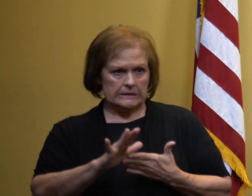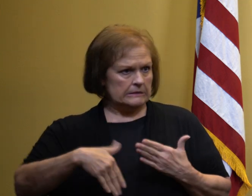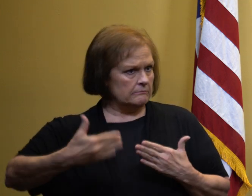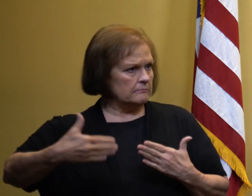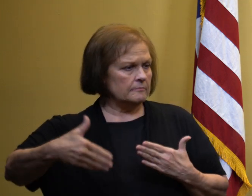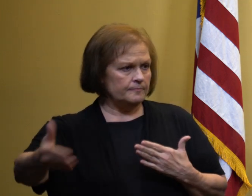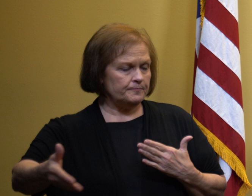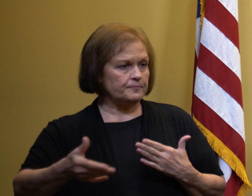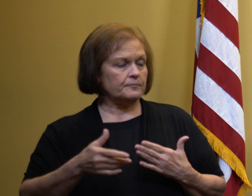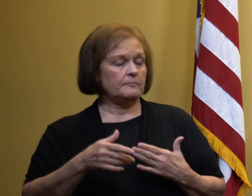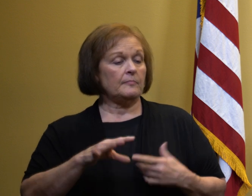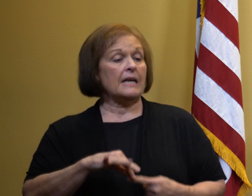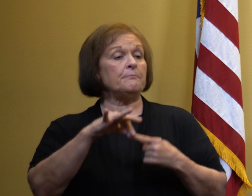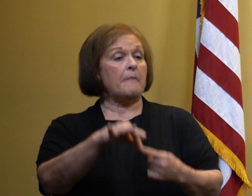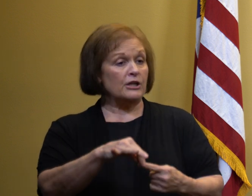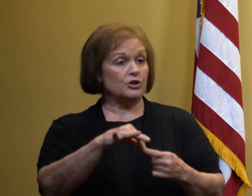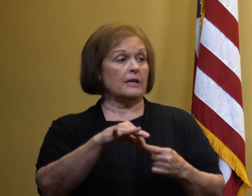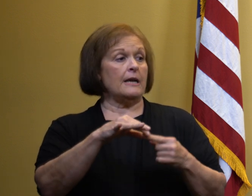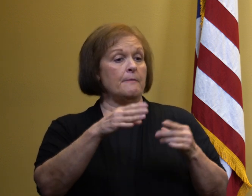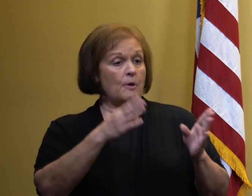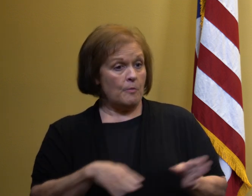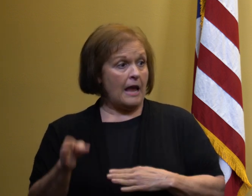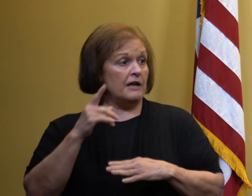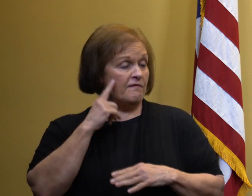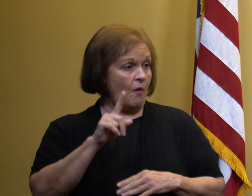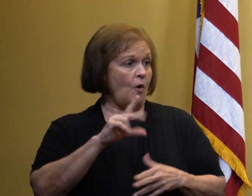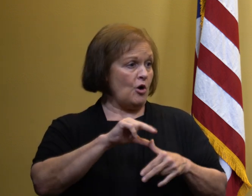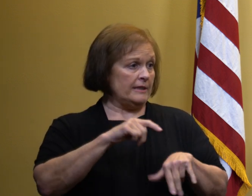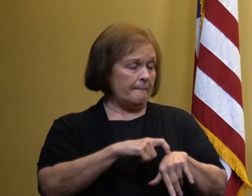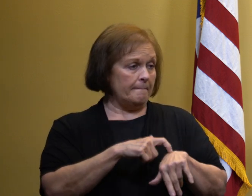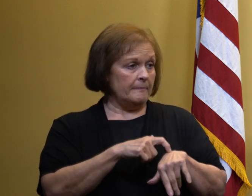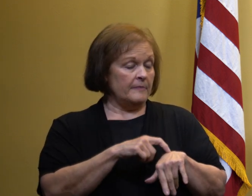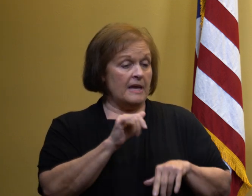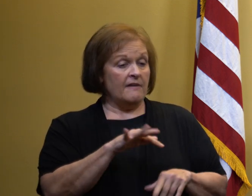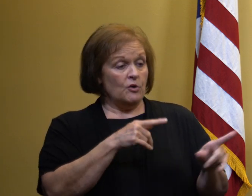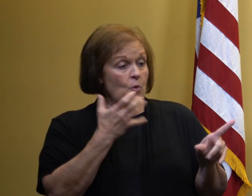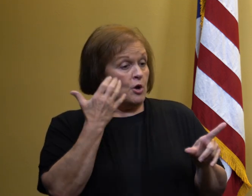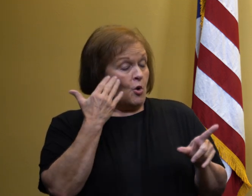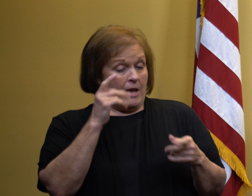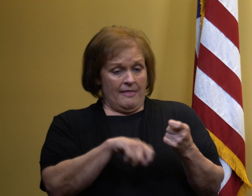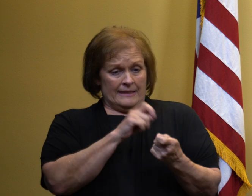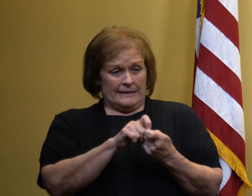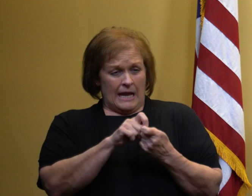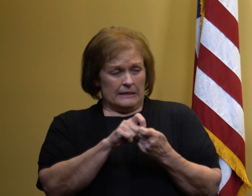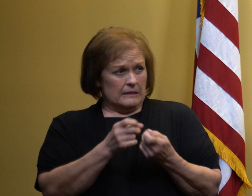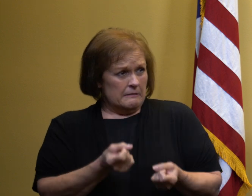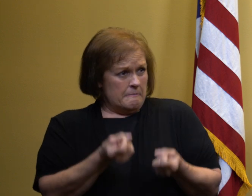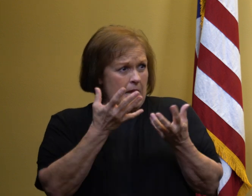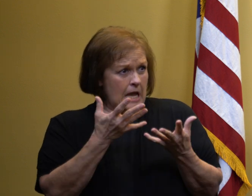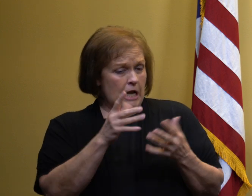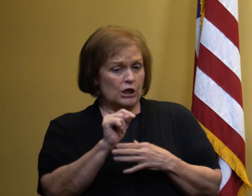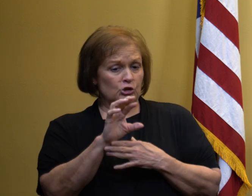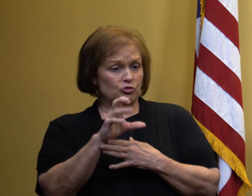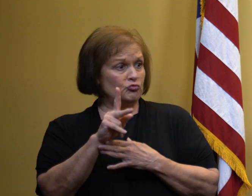and especially in preparation for hurricane season. If you want to know the exact number of